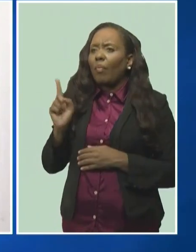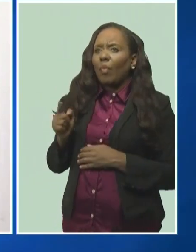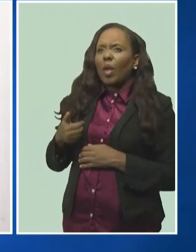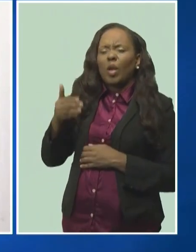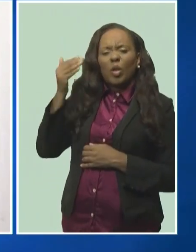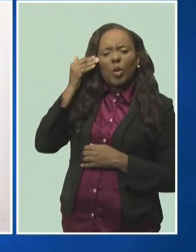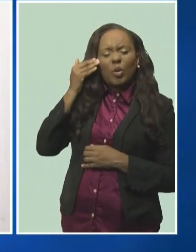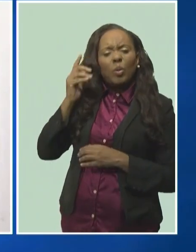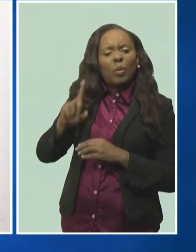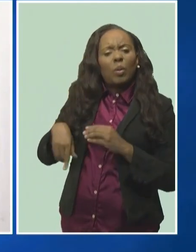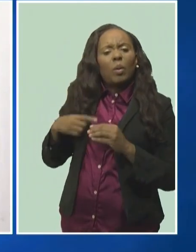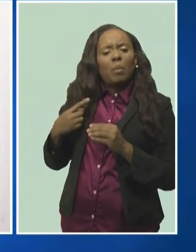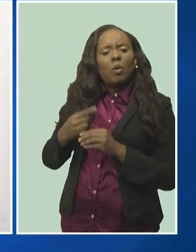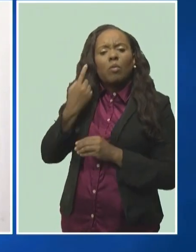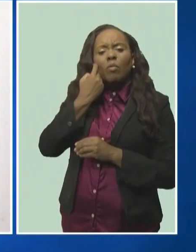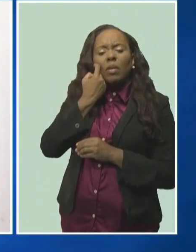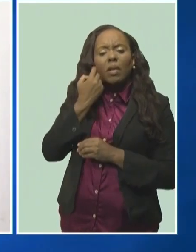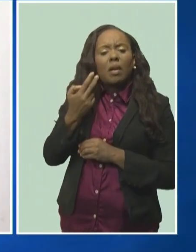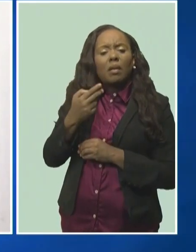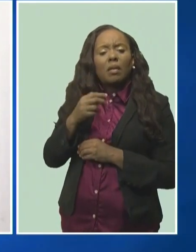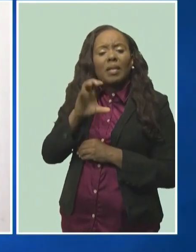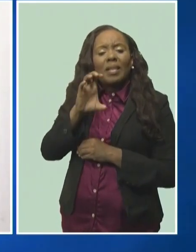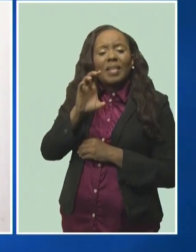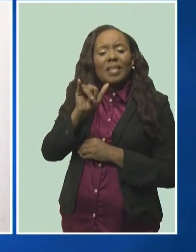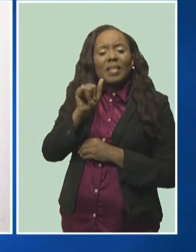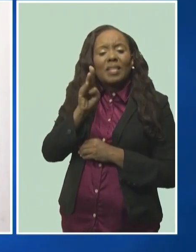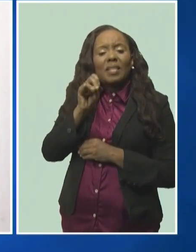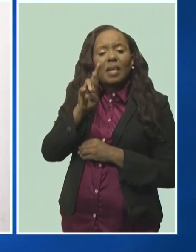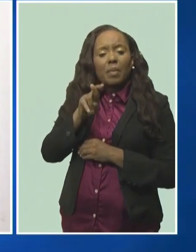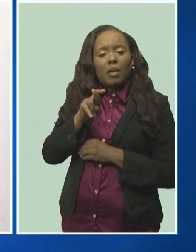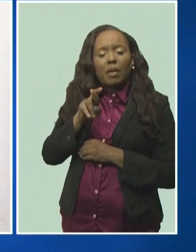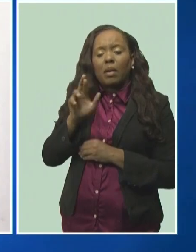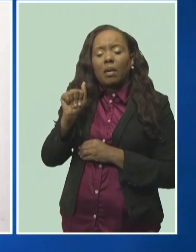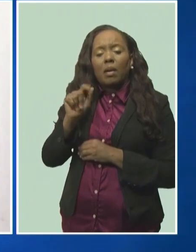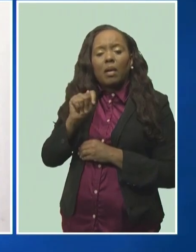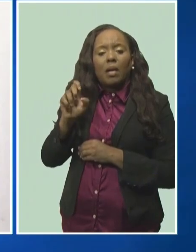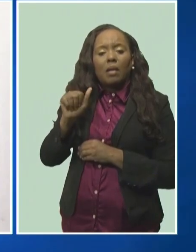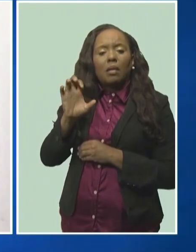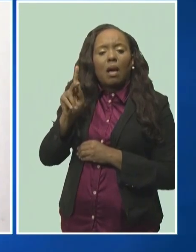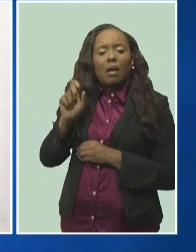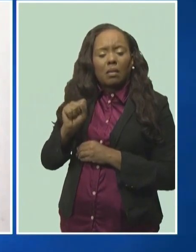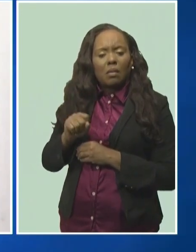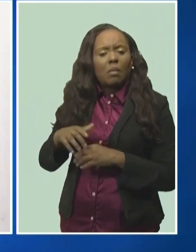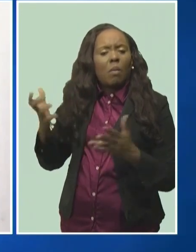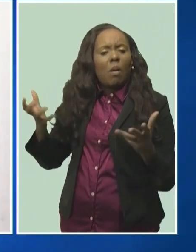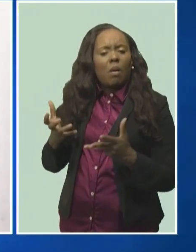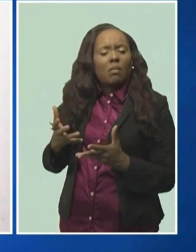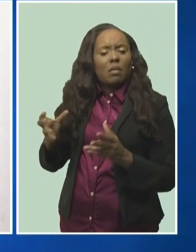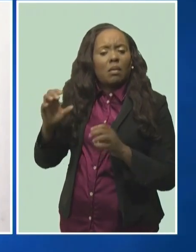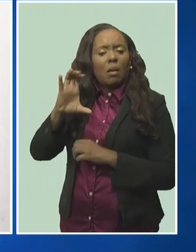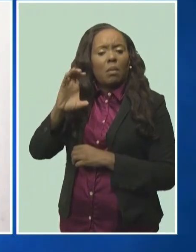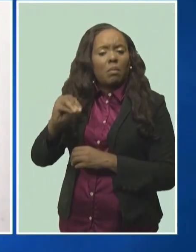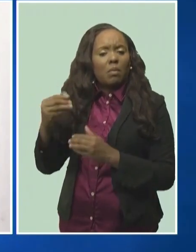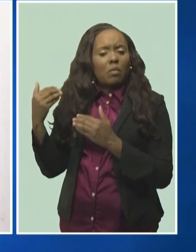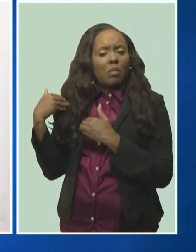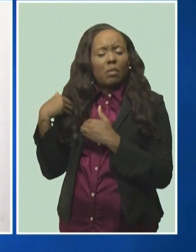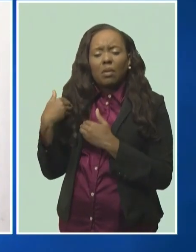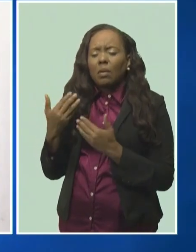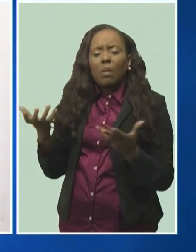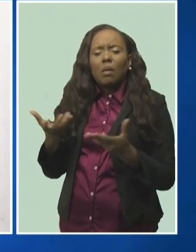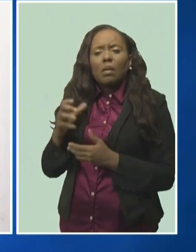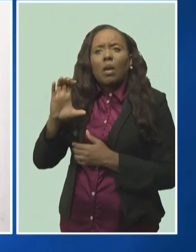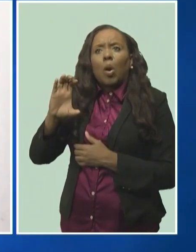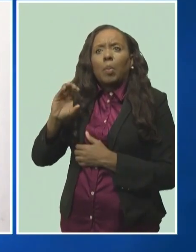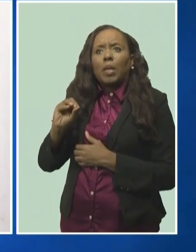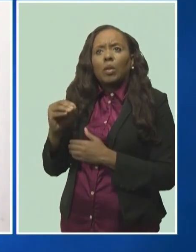cyber attacks. So, first of all, as it relates to customers, what is the responsibility of companies that have had the breach?